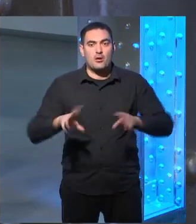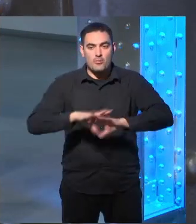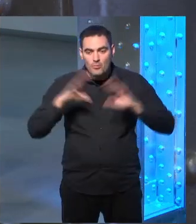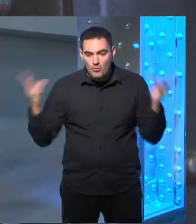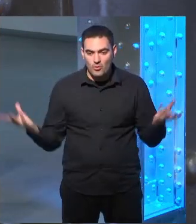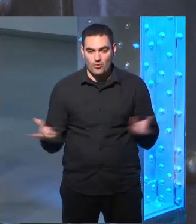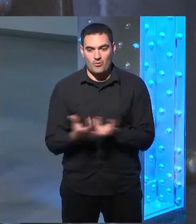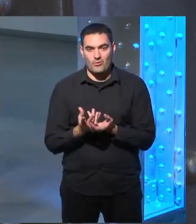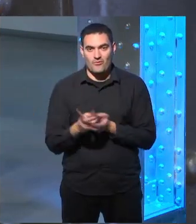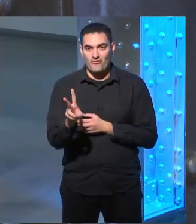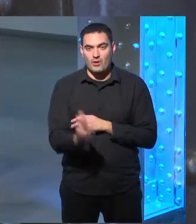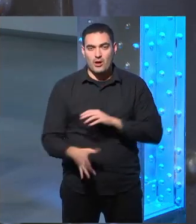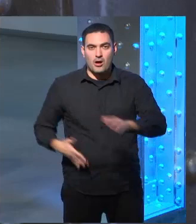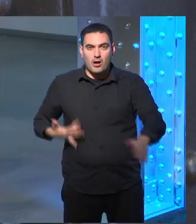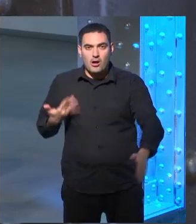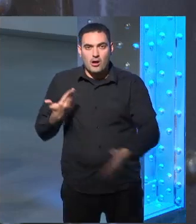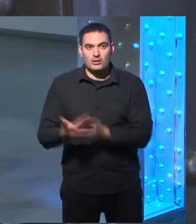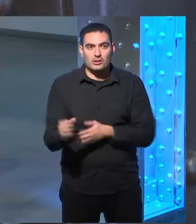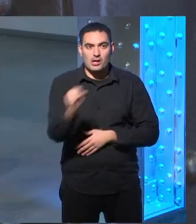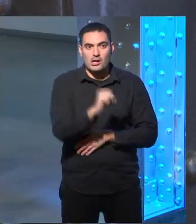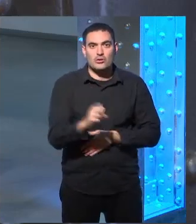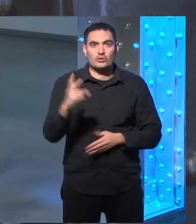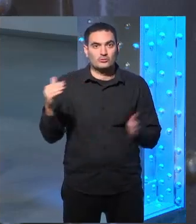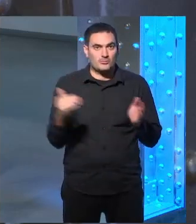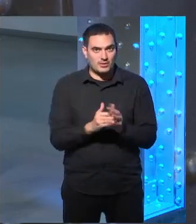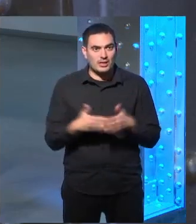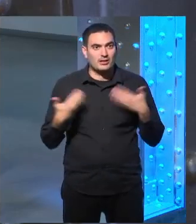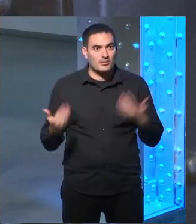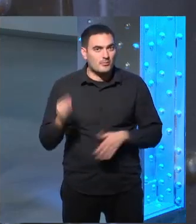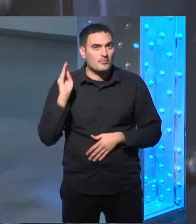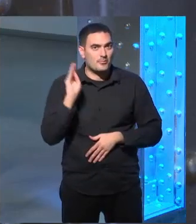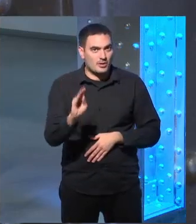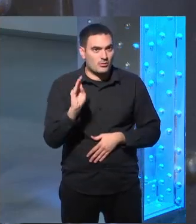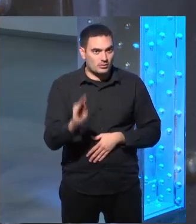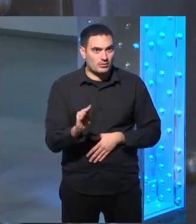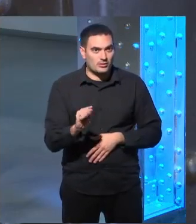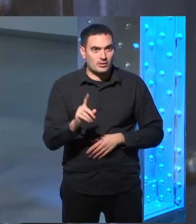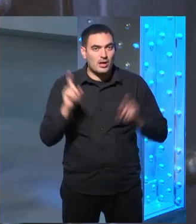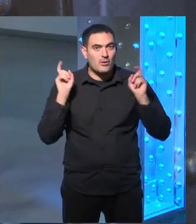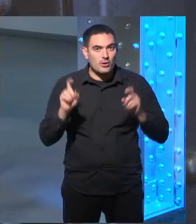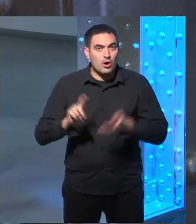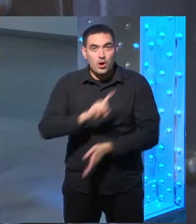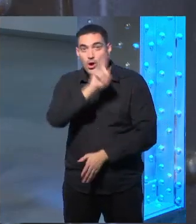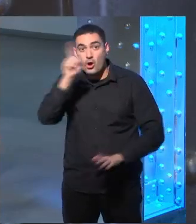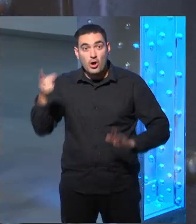acquired certain skills that have enabled me to work in a world up to the 2000. Now, do we need